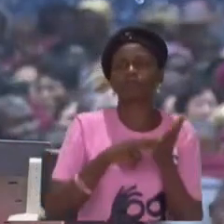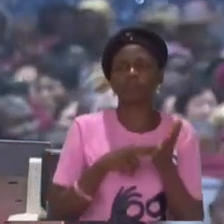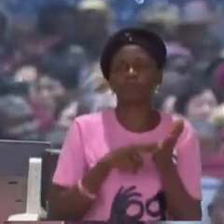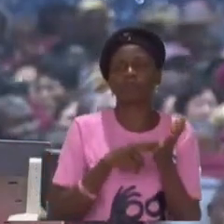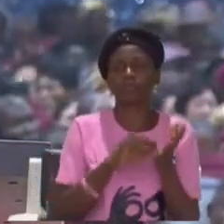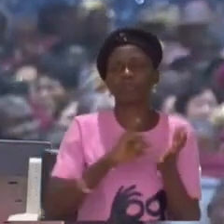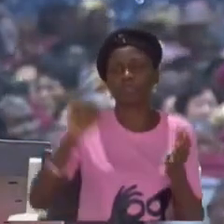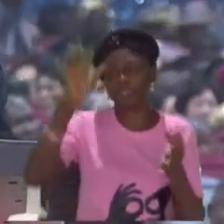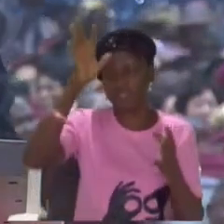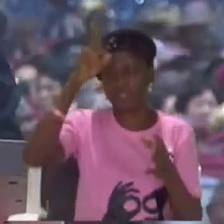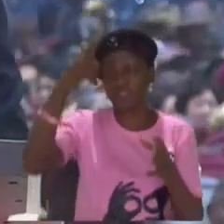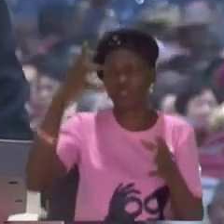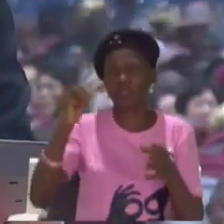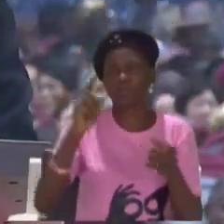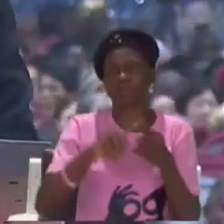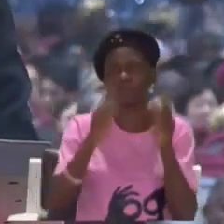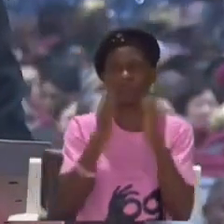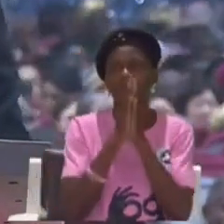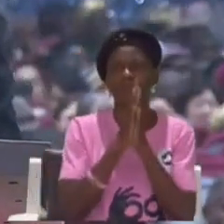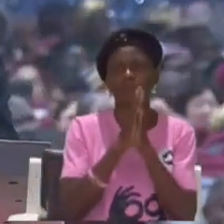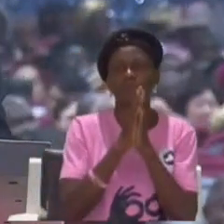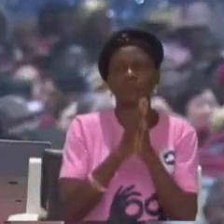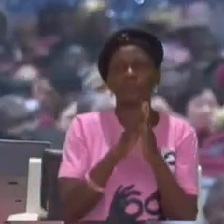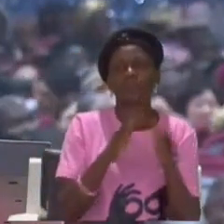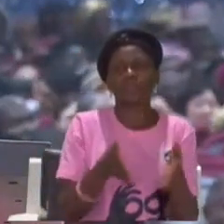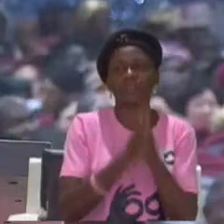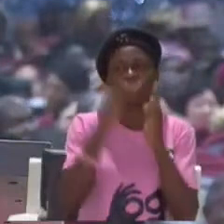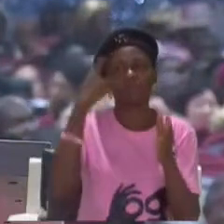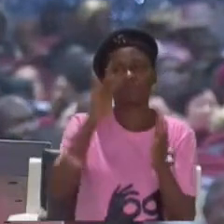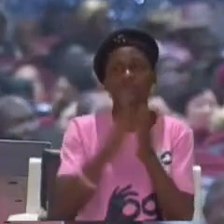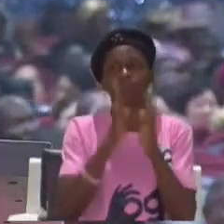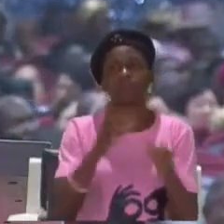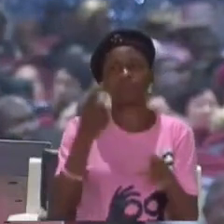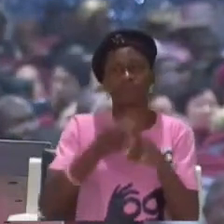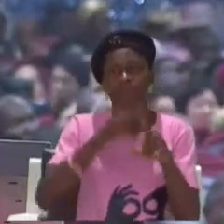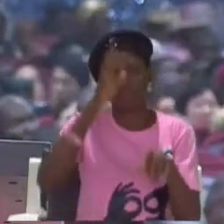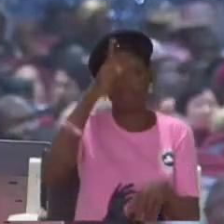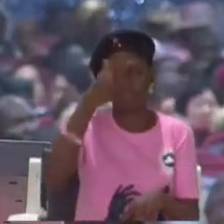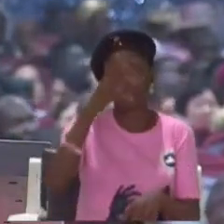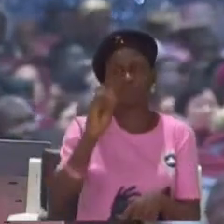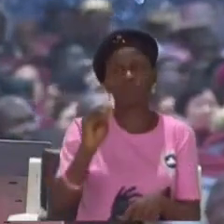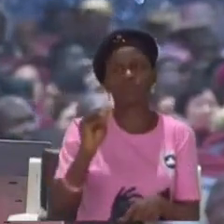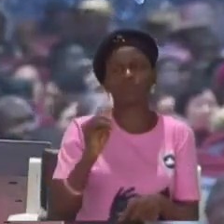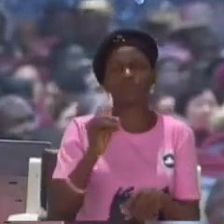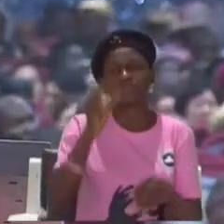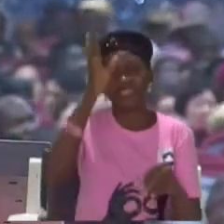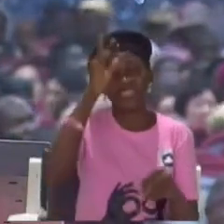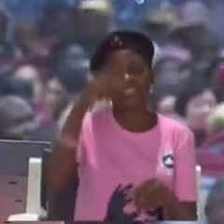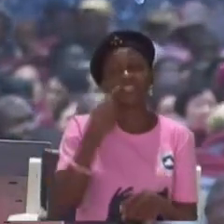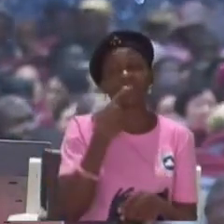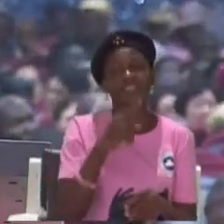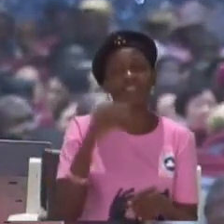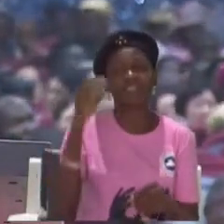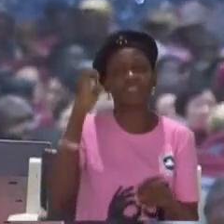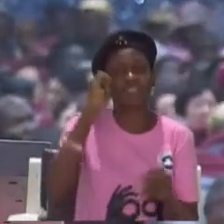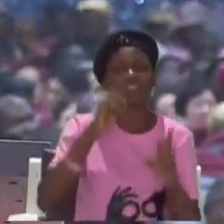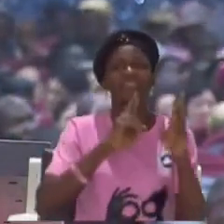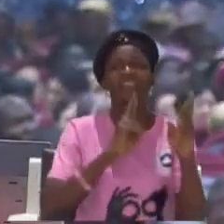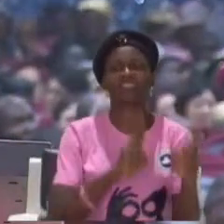requesting Daddy Gio to pray, asking for prayers from Daddy Gio. Daddy sent a